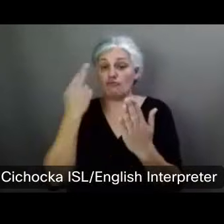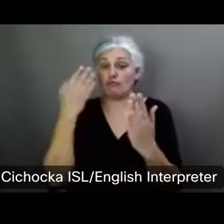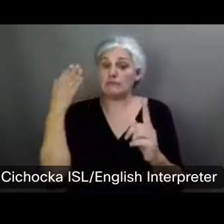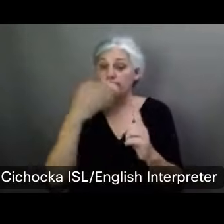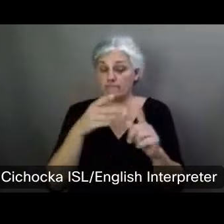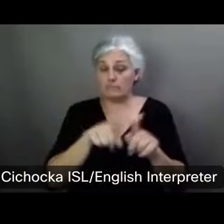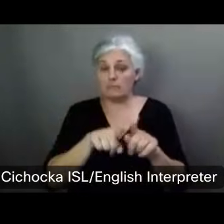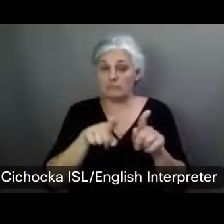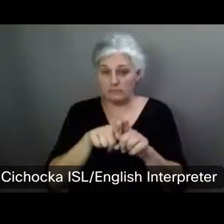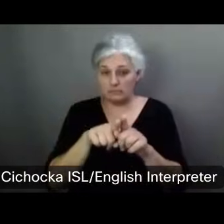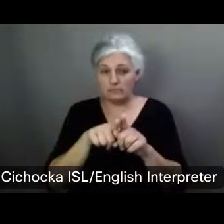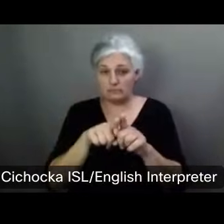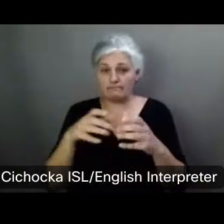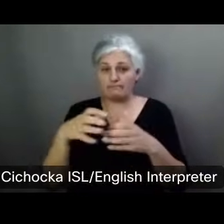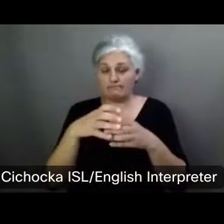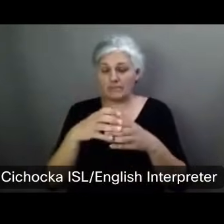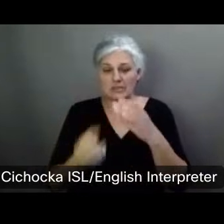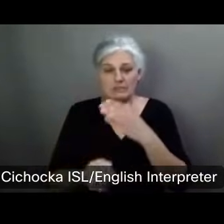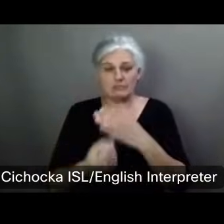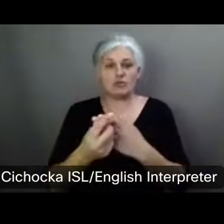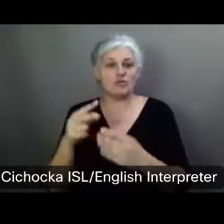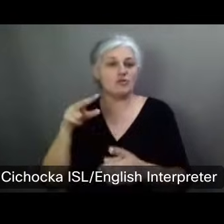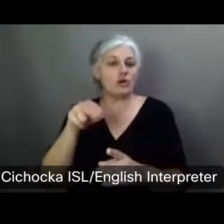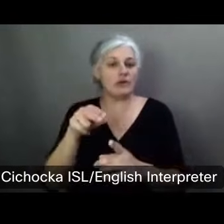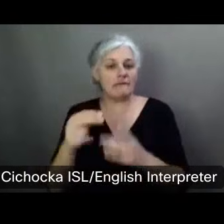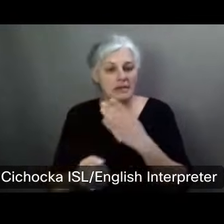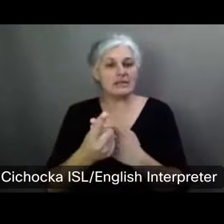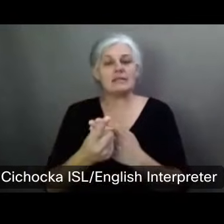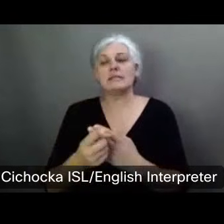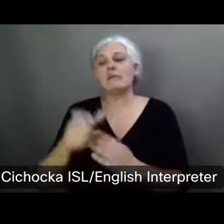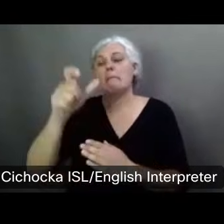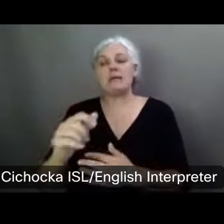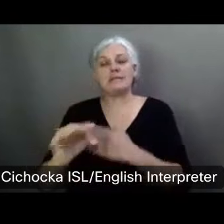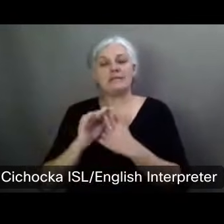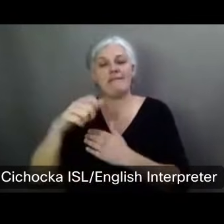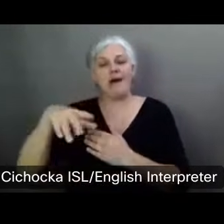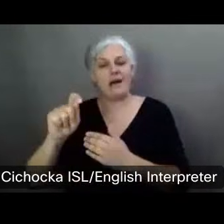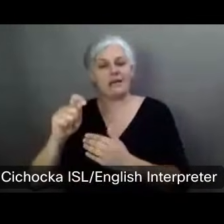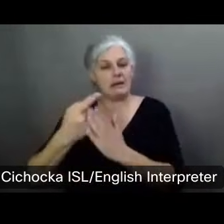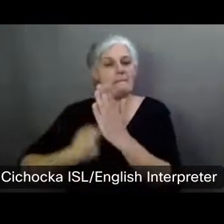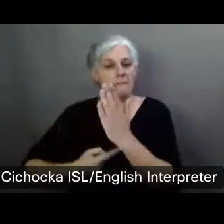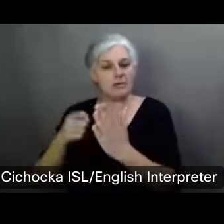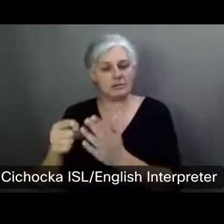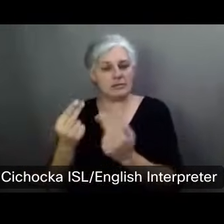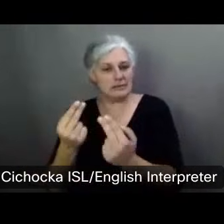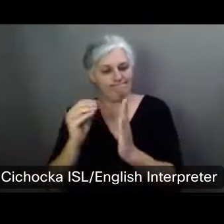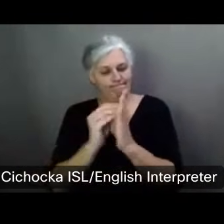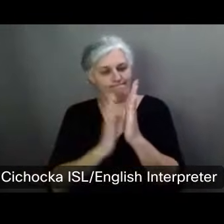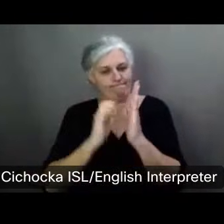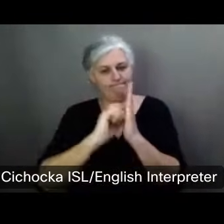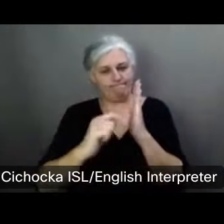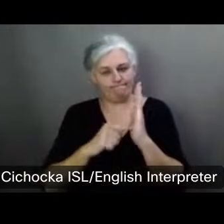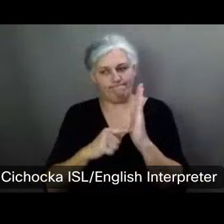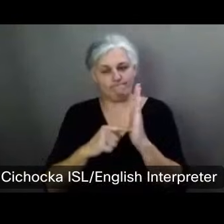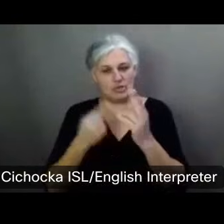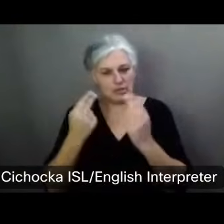small cluster of incidents, notifiable incidents in the Patient Safety Act and the policy, sees it as a requirement for all Category 1